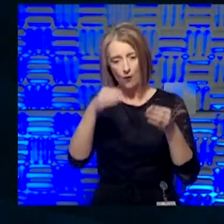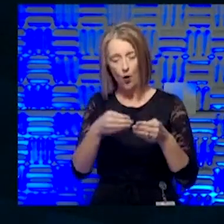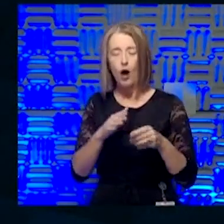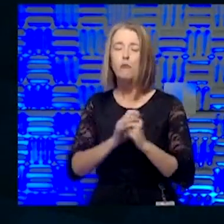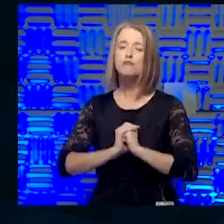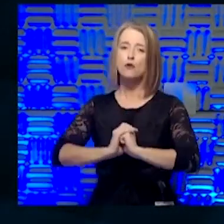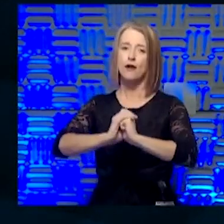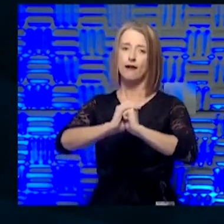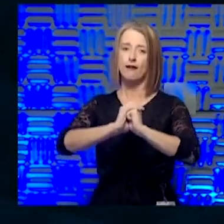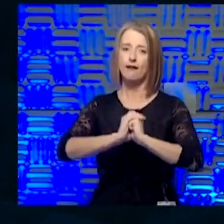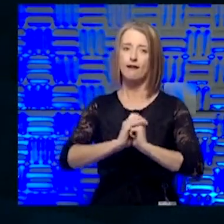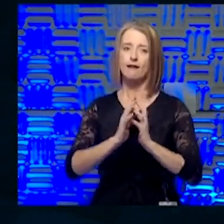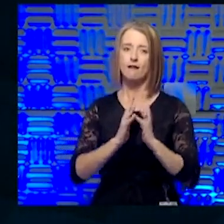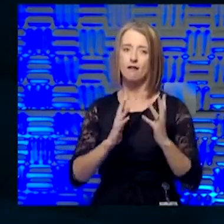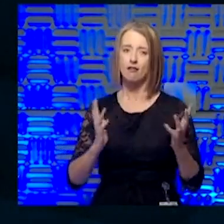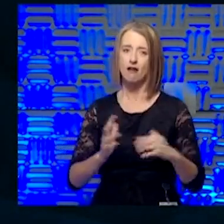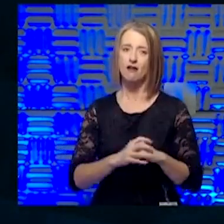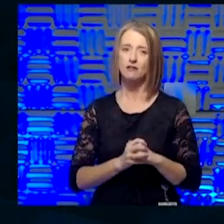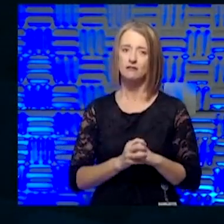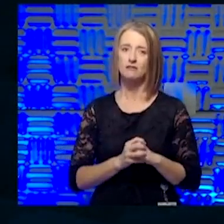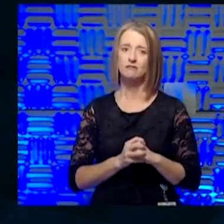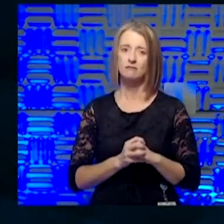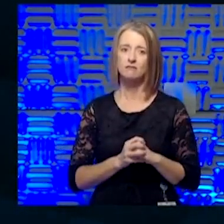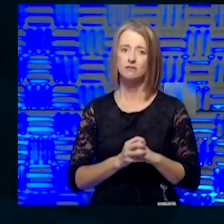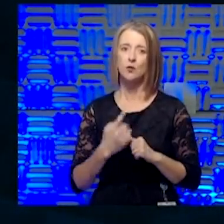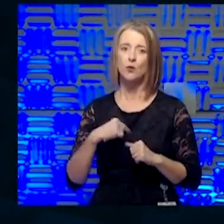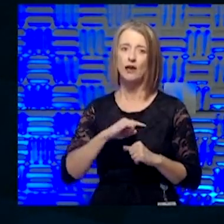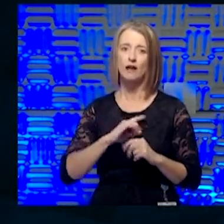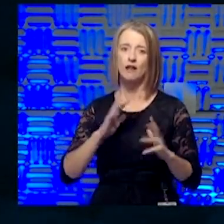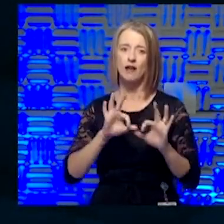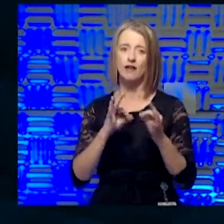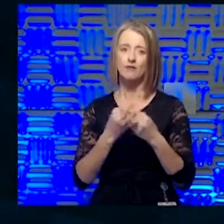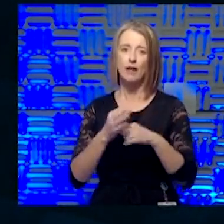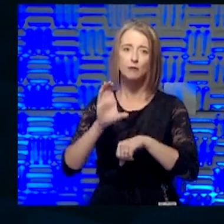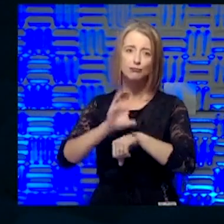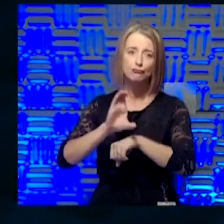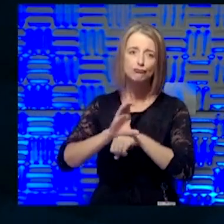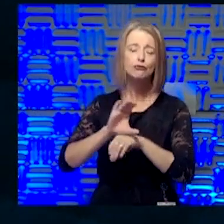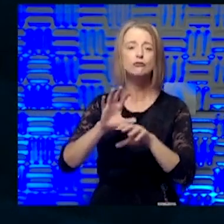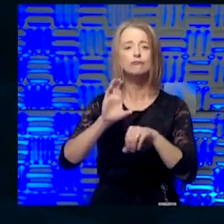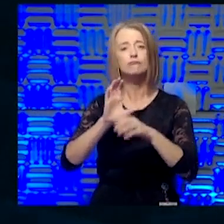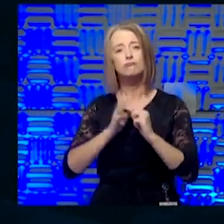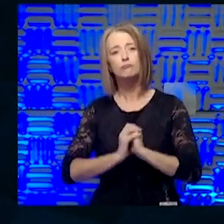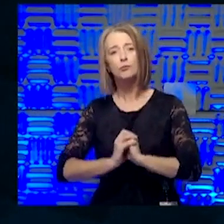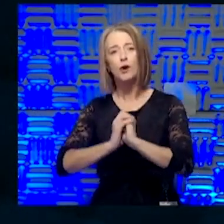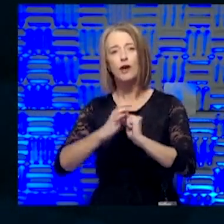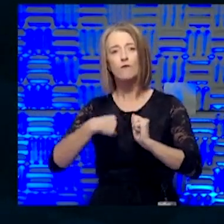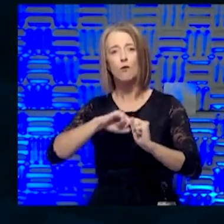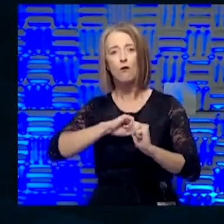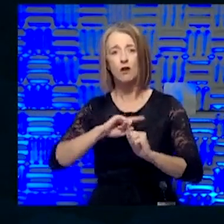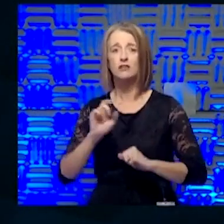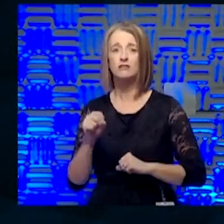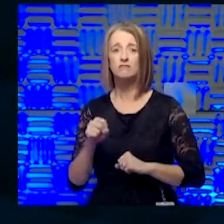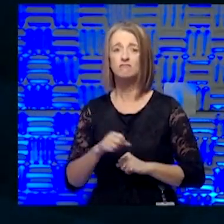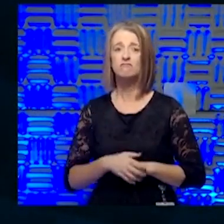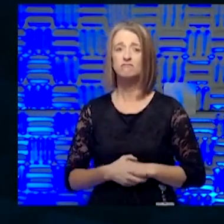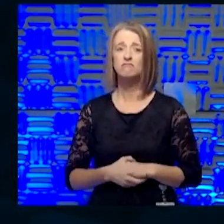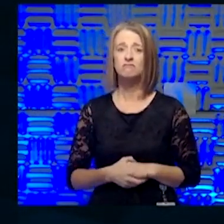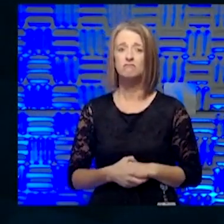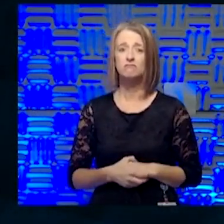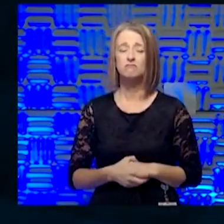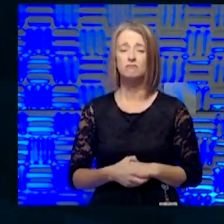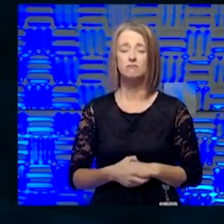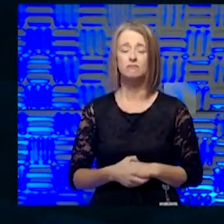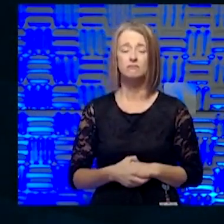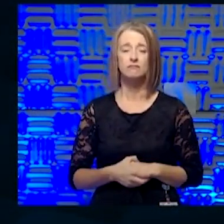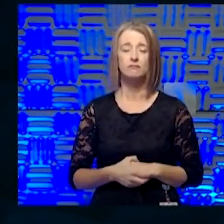praying, and we had a lot of people praying for us, our church and everybody. And I think